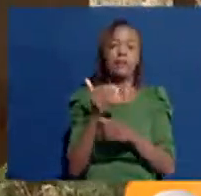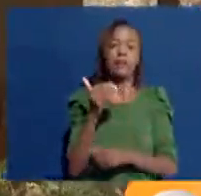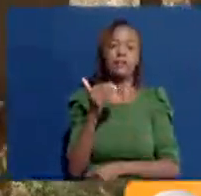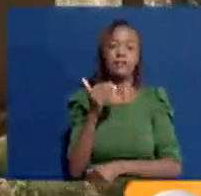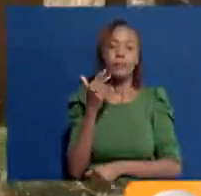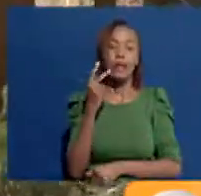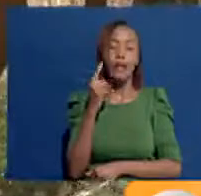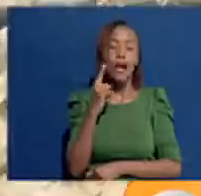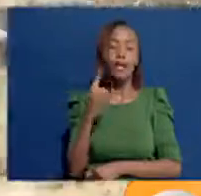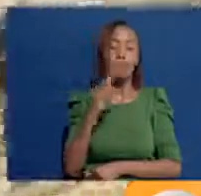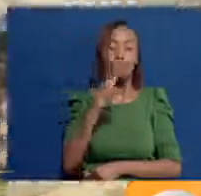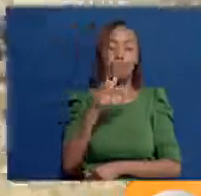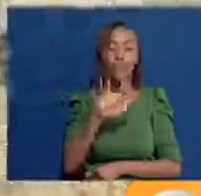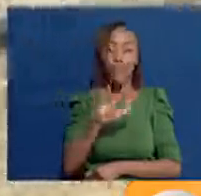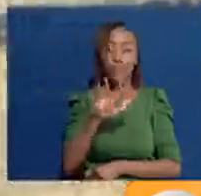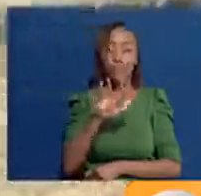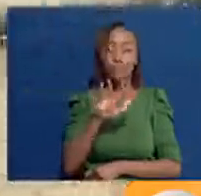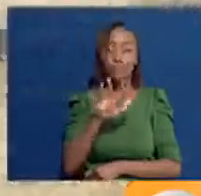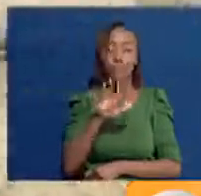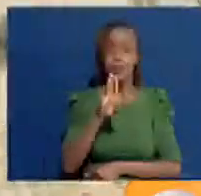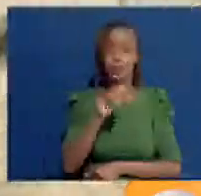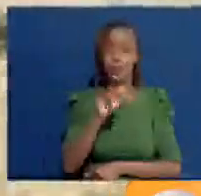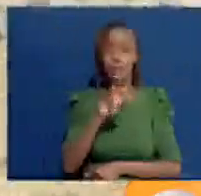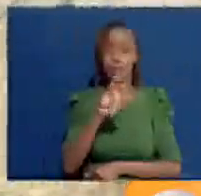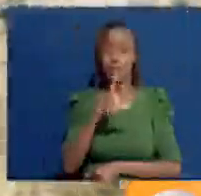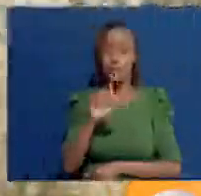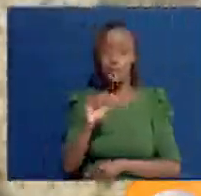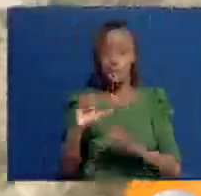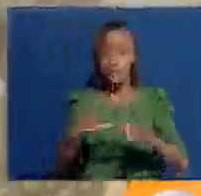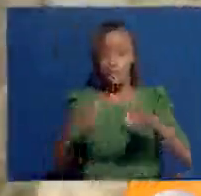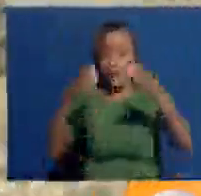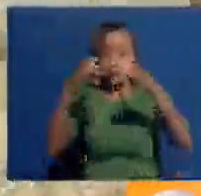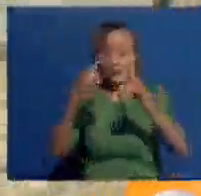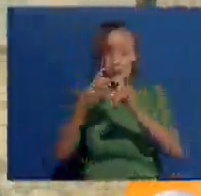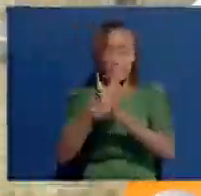regional and global refineries.